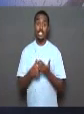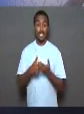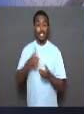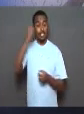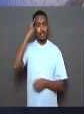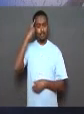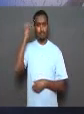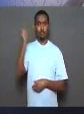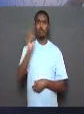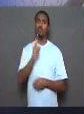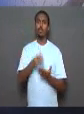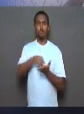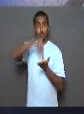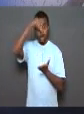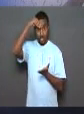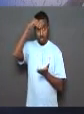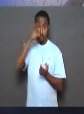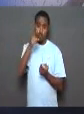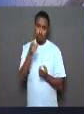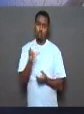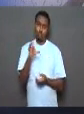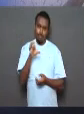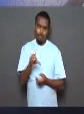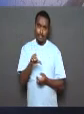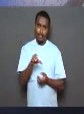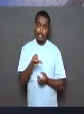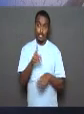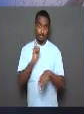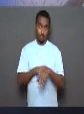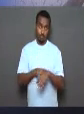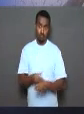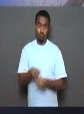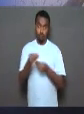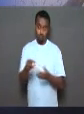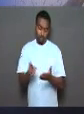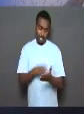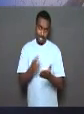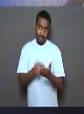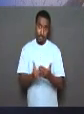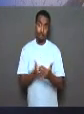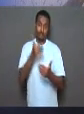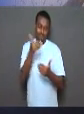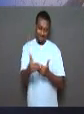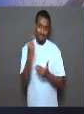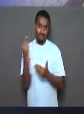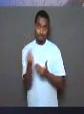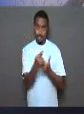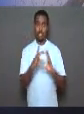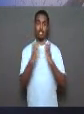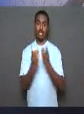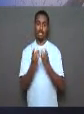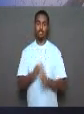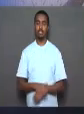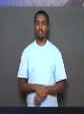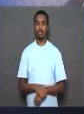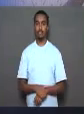order to remember what you have learned, you must set aside time to review after each class.